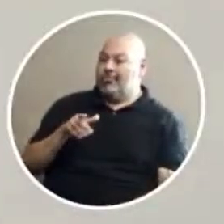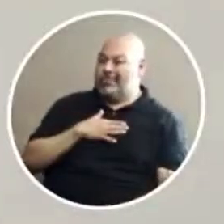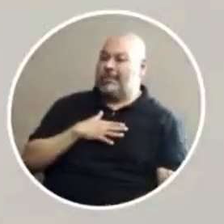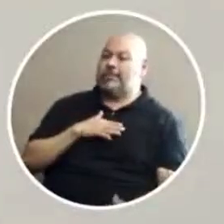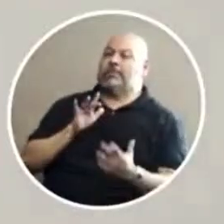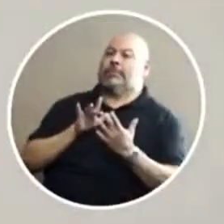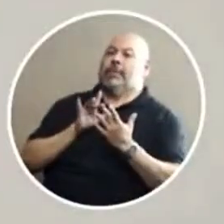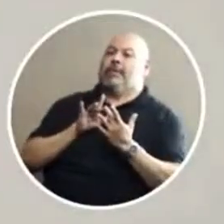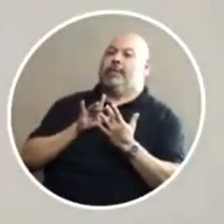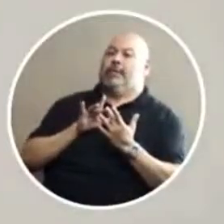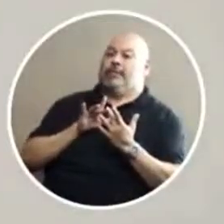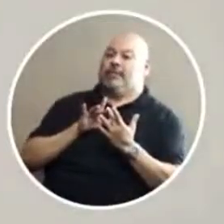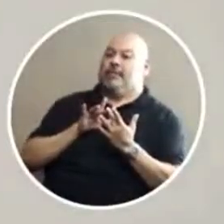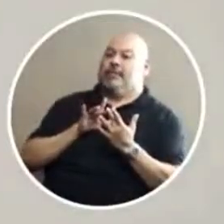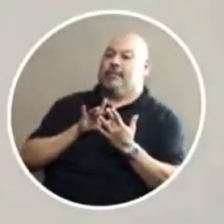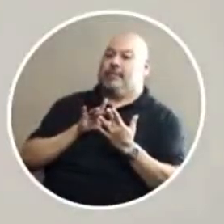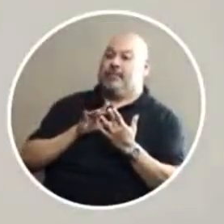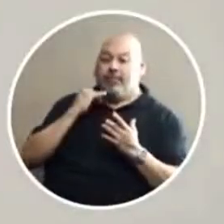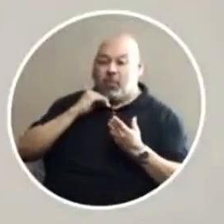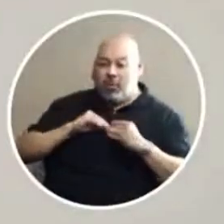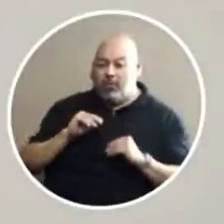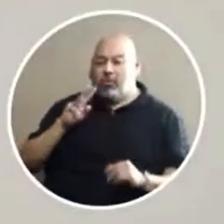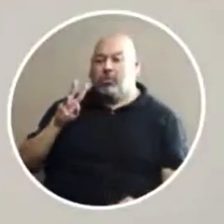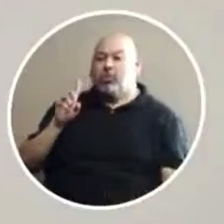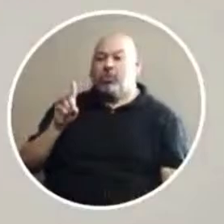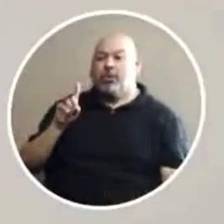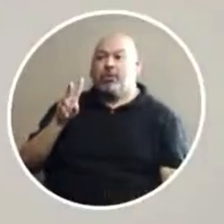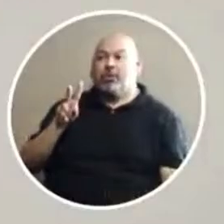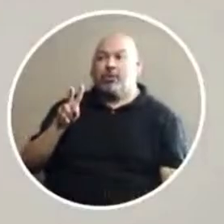to contact us at